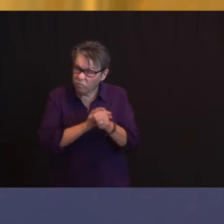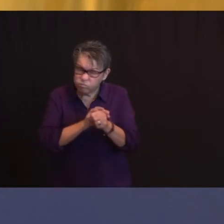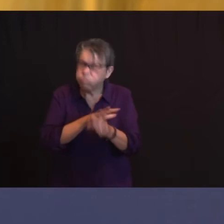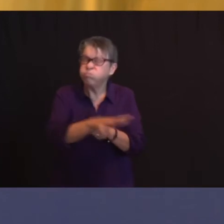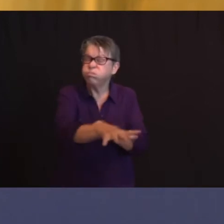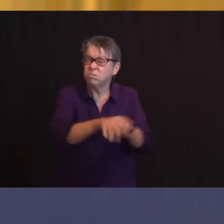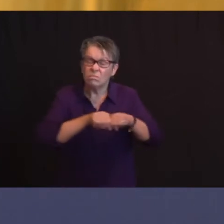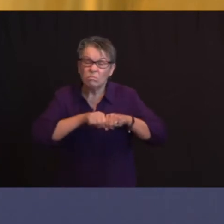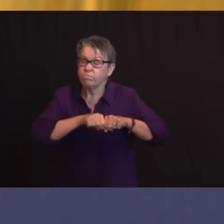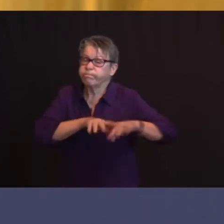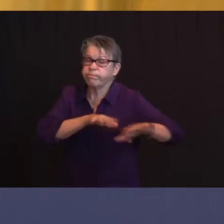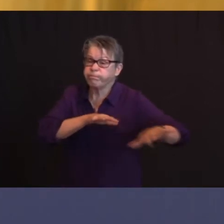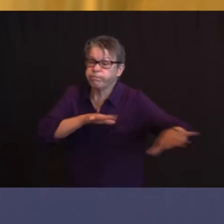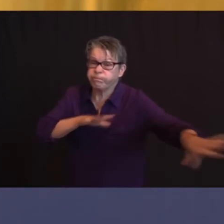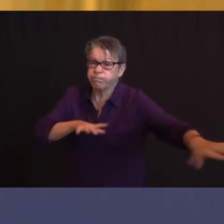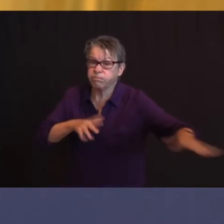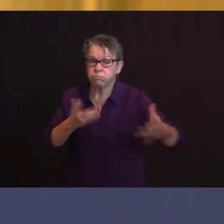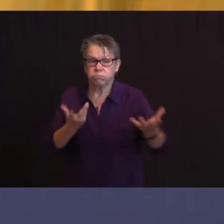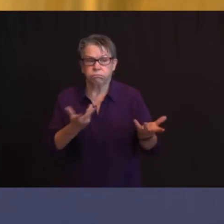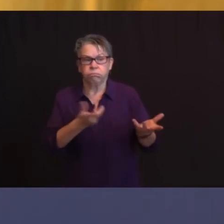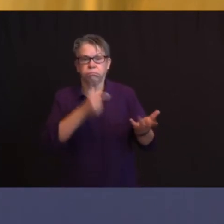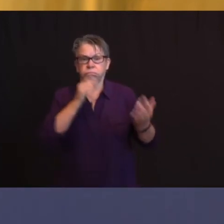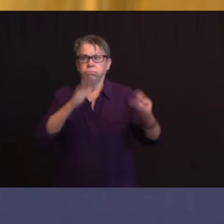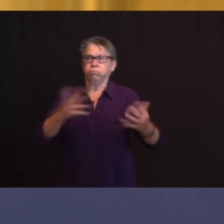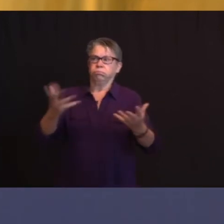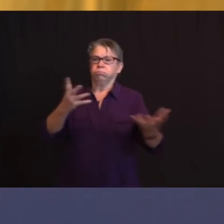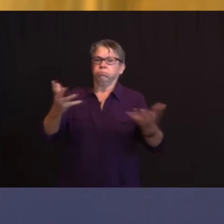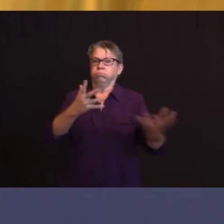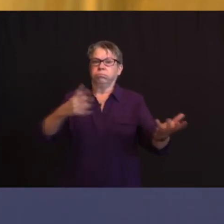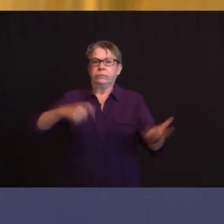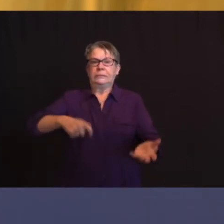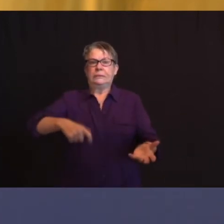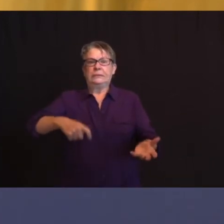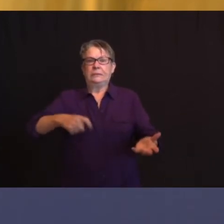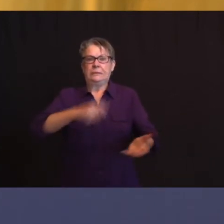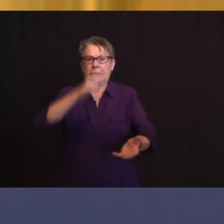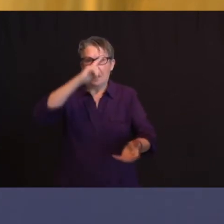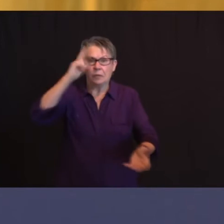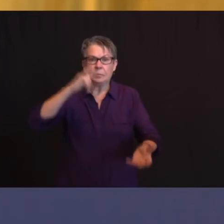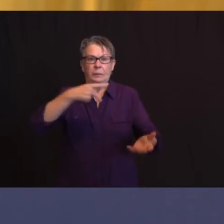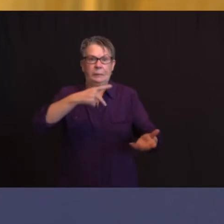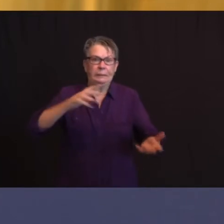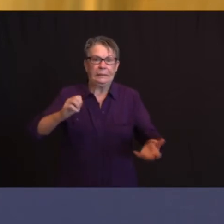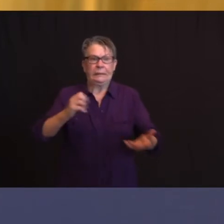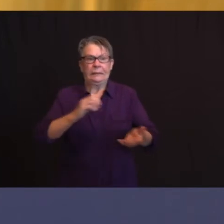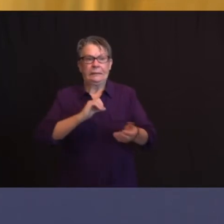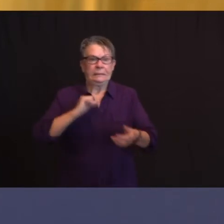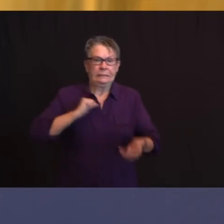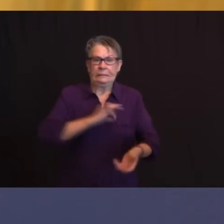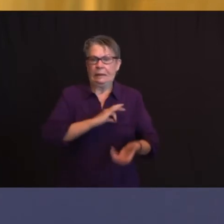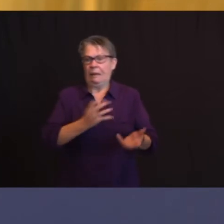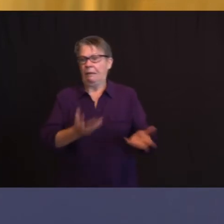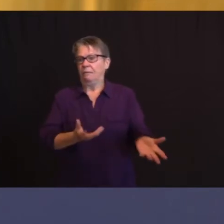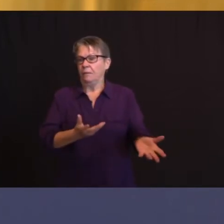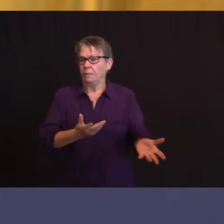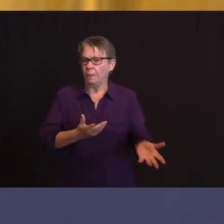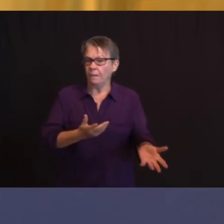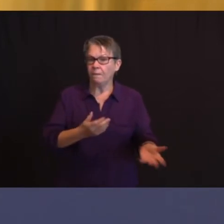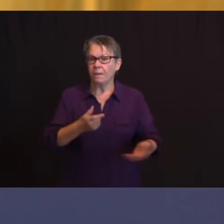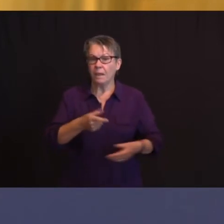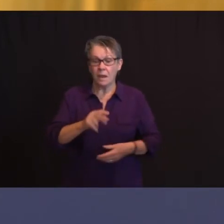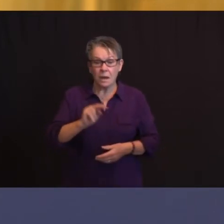to signal, or the Dakotas, which may be a lot smaller than we are and a lot denser. They're out of beds, they're out of